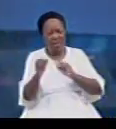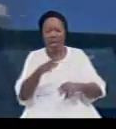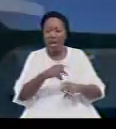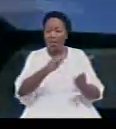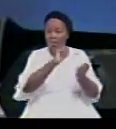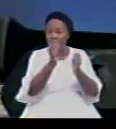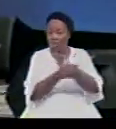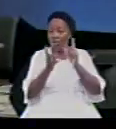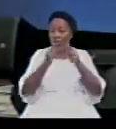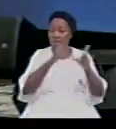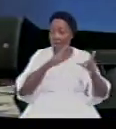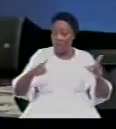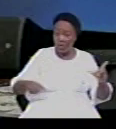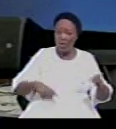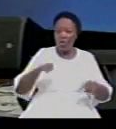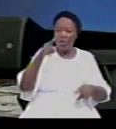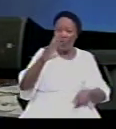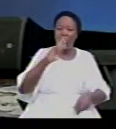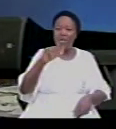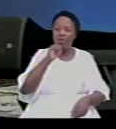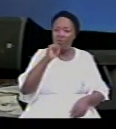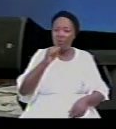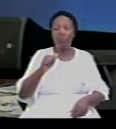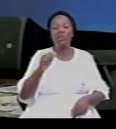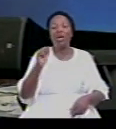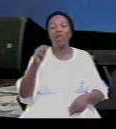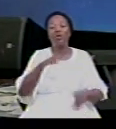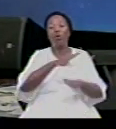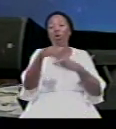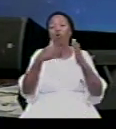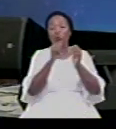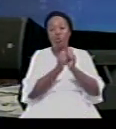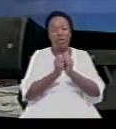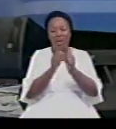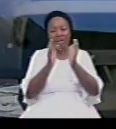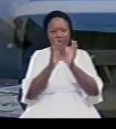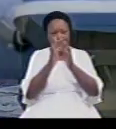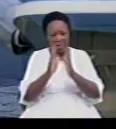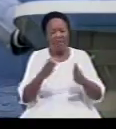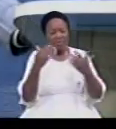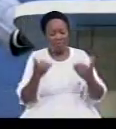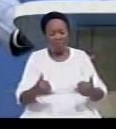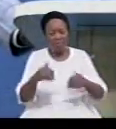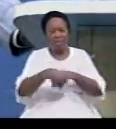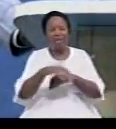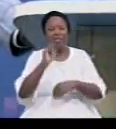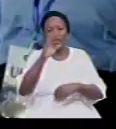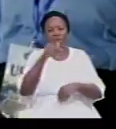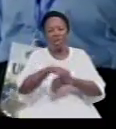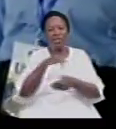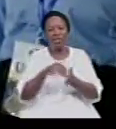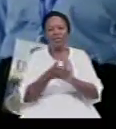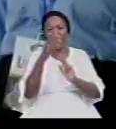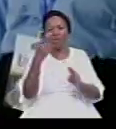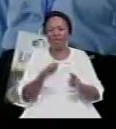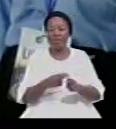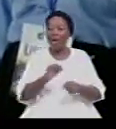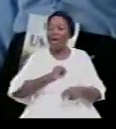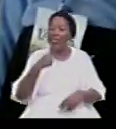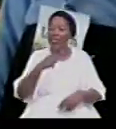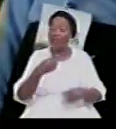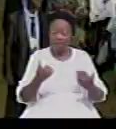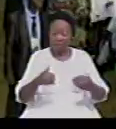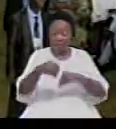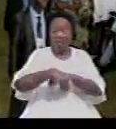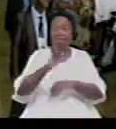the Lord, you are not an altogether Christian. Tonight is your night. I said,